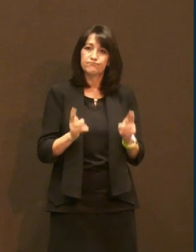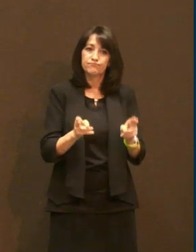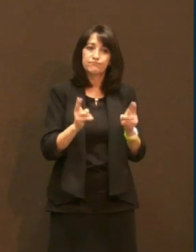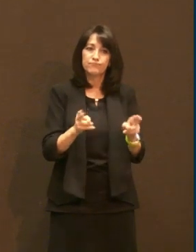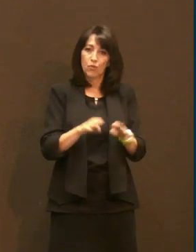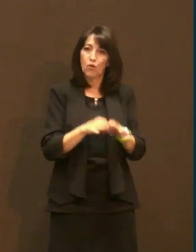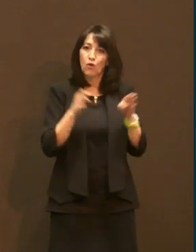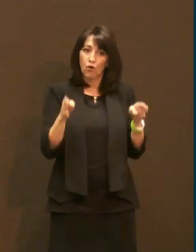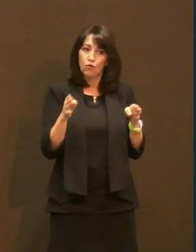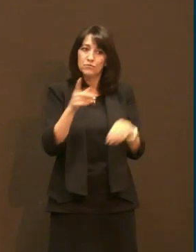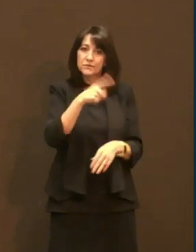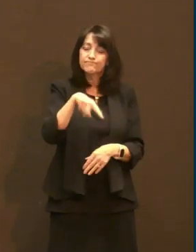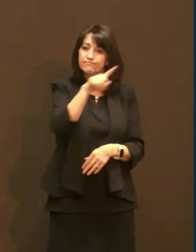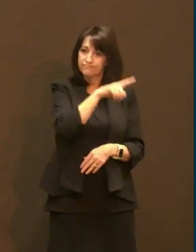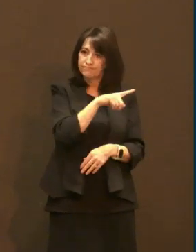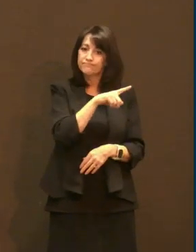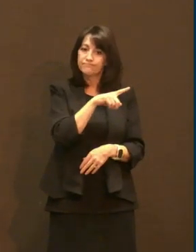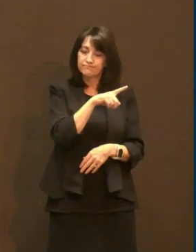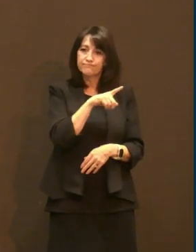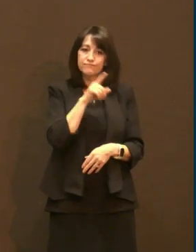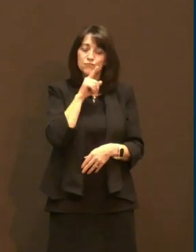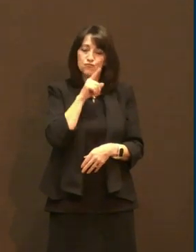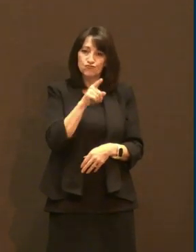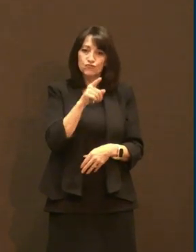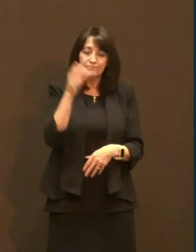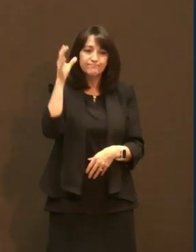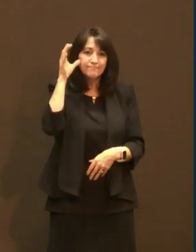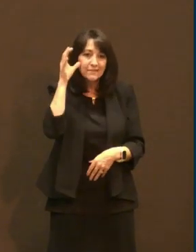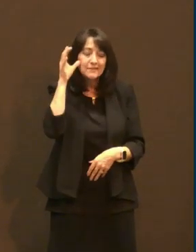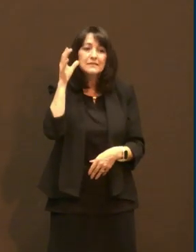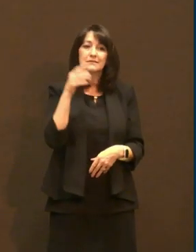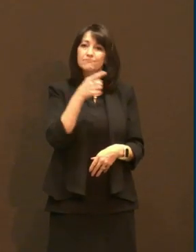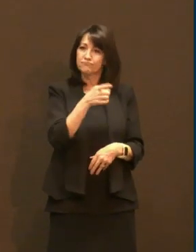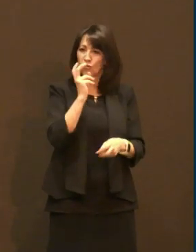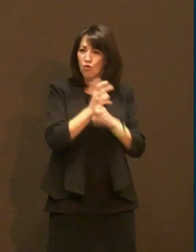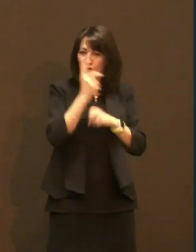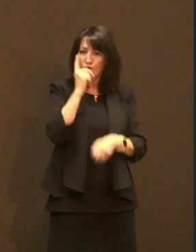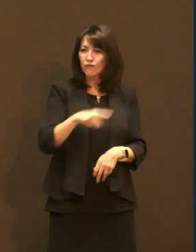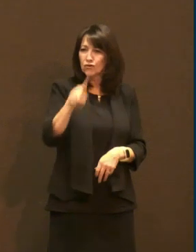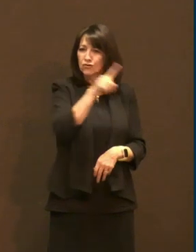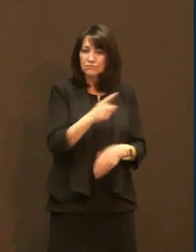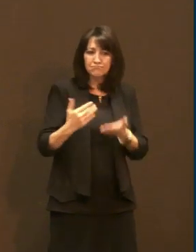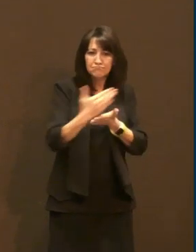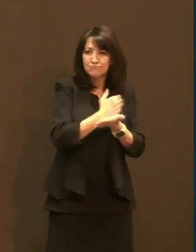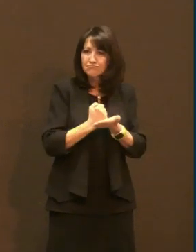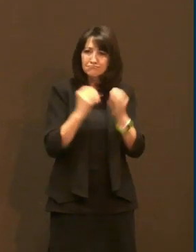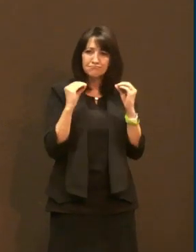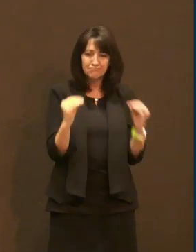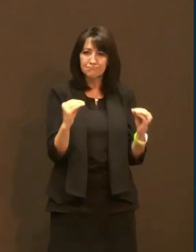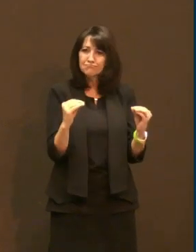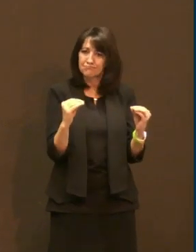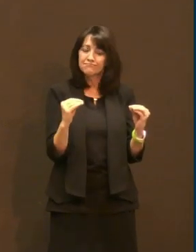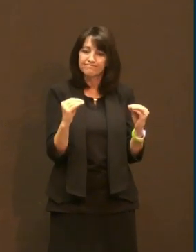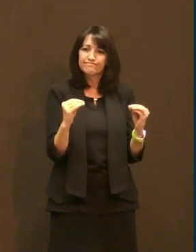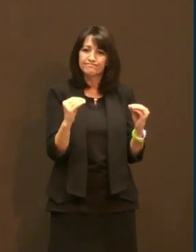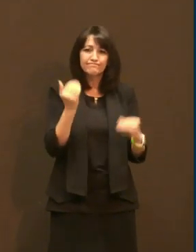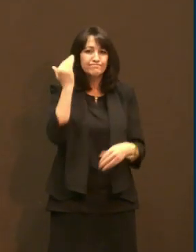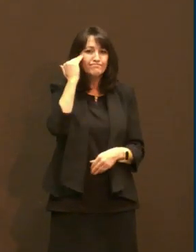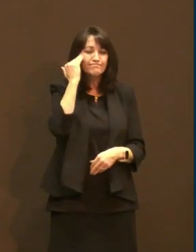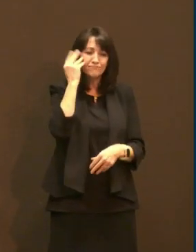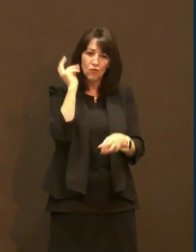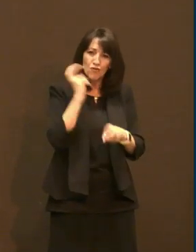and that sacrifice seems to be paying off. And so it's a very positive thing.